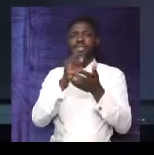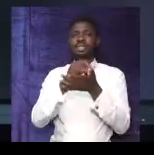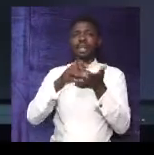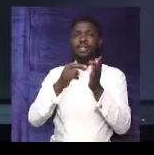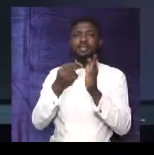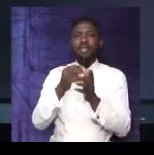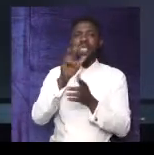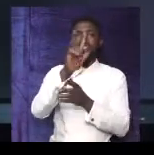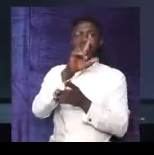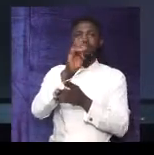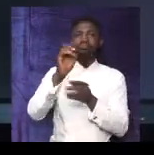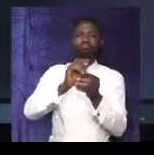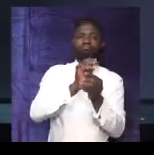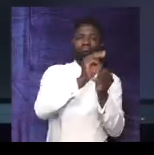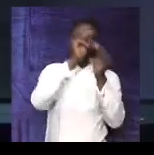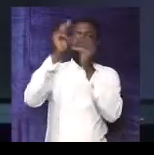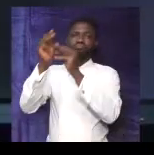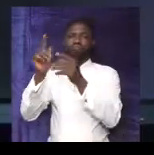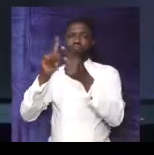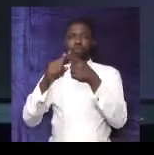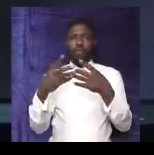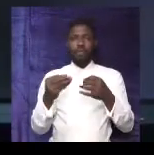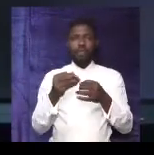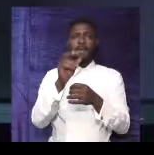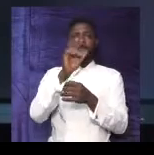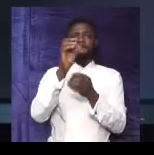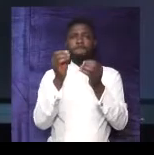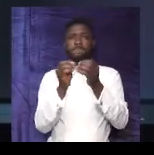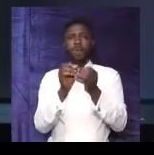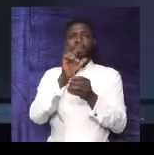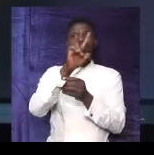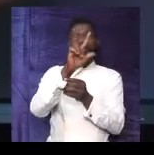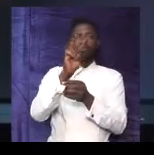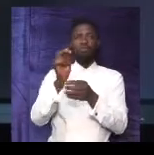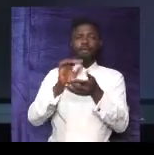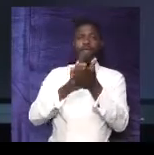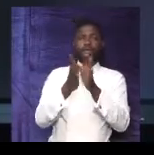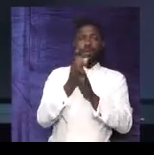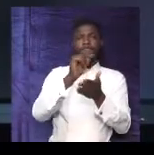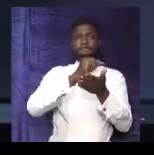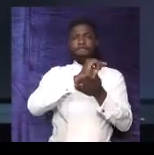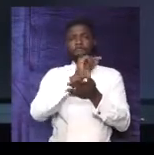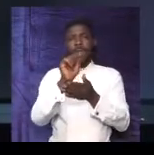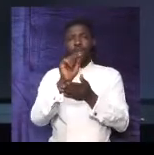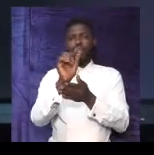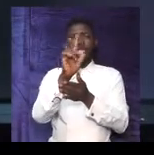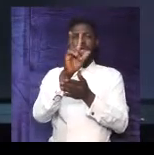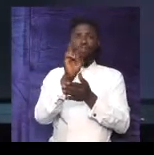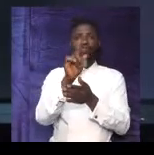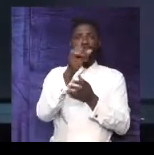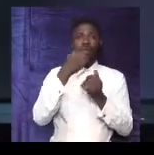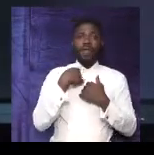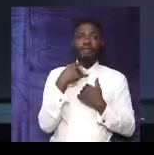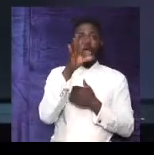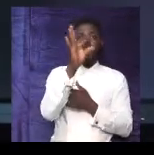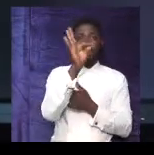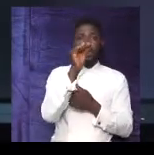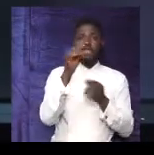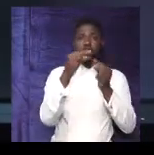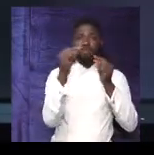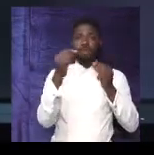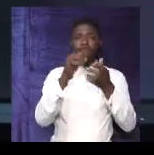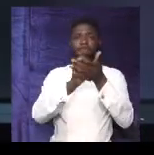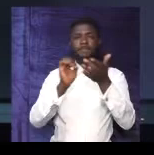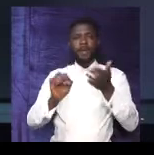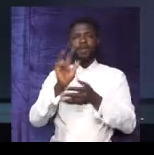So that means that we'll take 32 to the other side to solve this equation. Plus 32 becomes minus 32. And you have 90